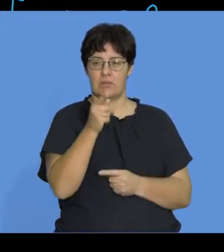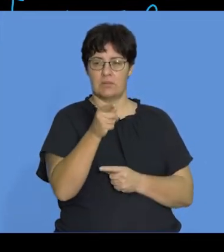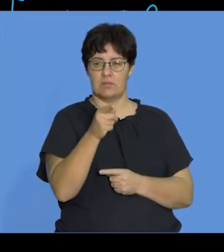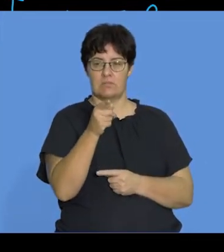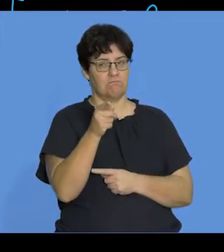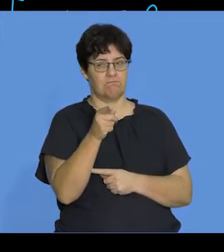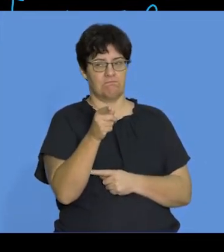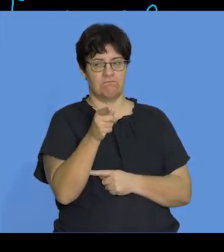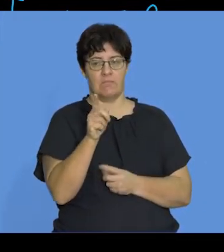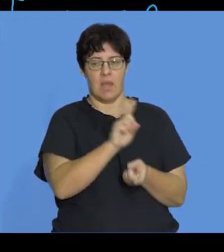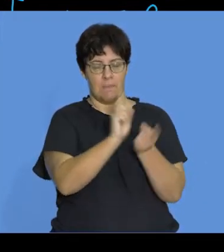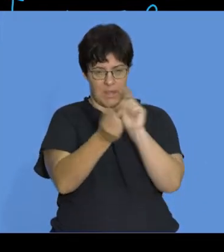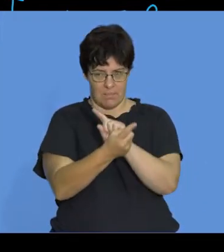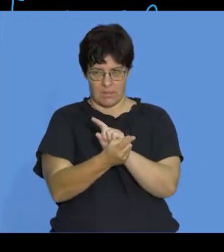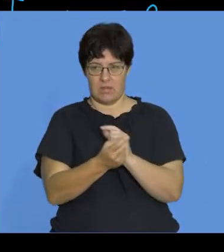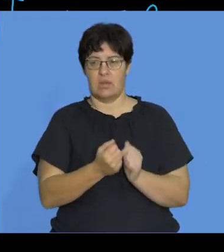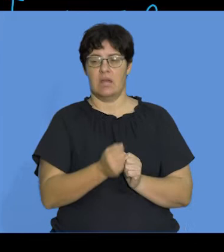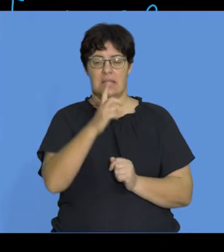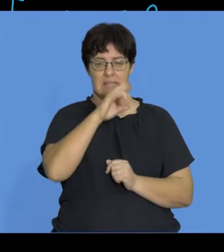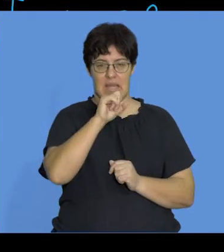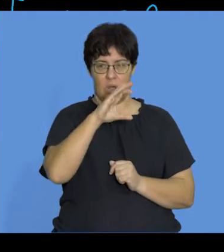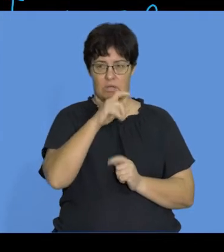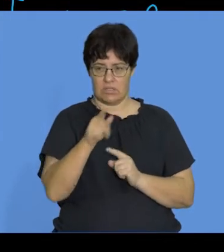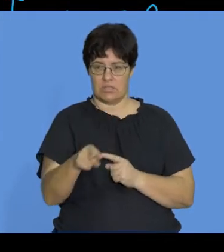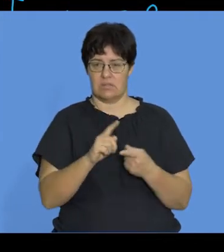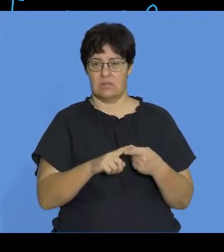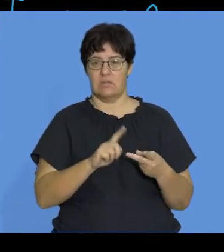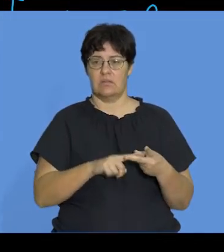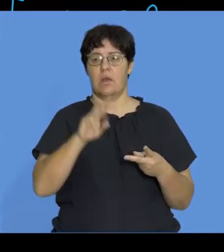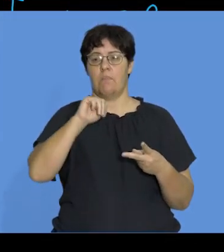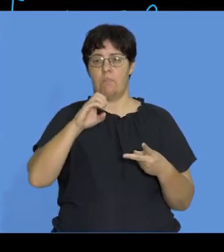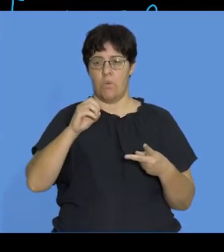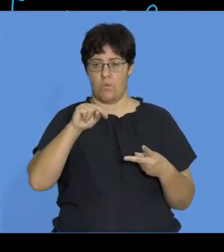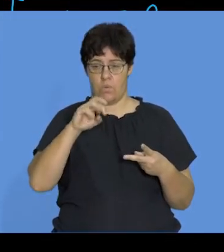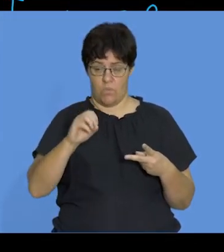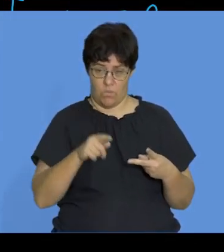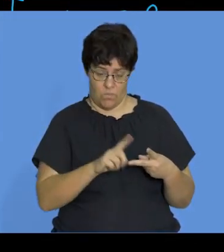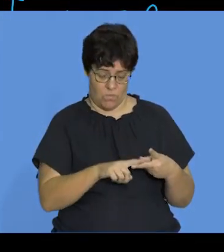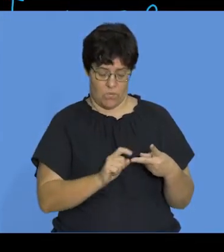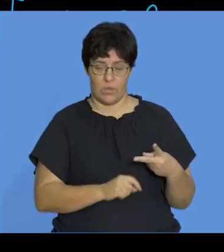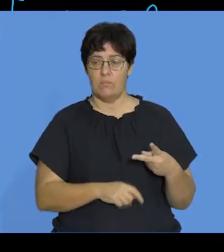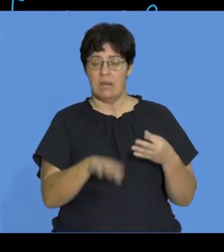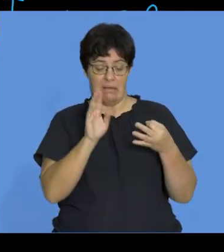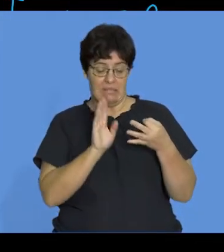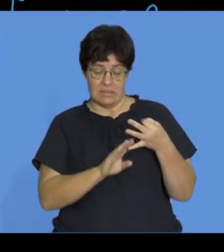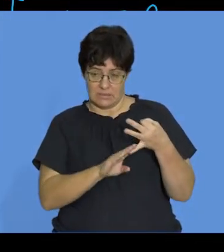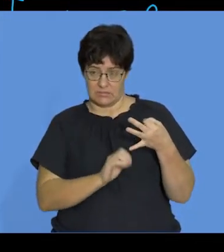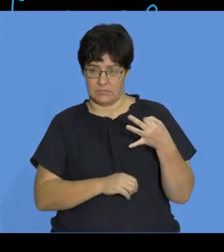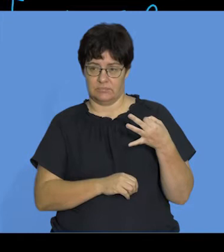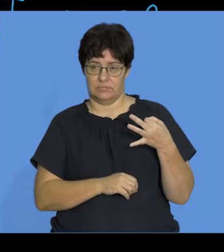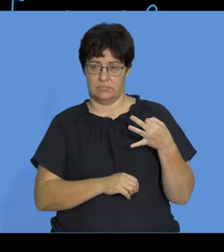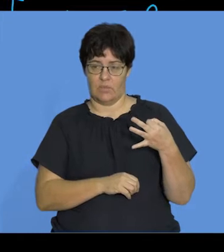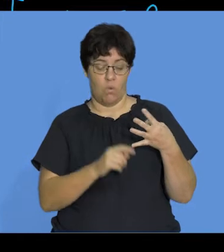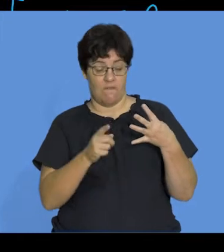this one, sulfuric acid becomes a diprotic, while hydrochloric becomes a monoprotic. But then also we have another one.